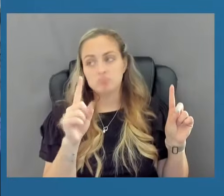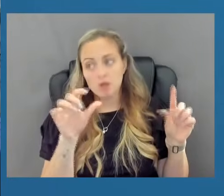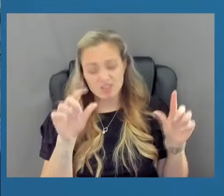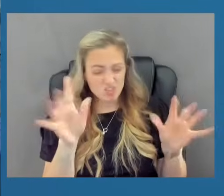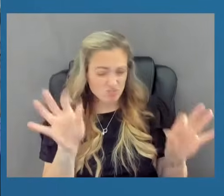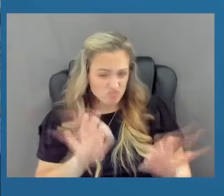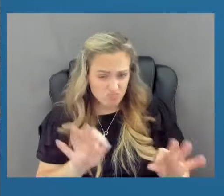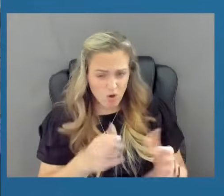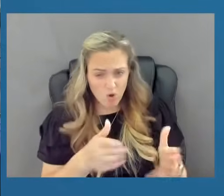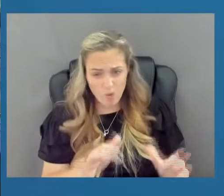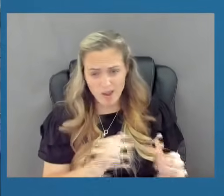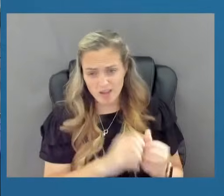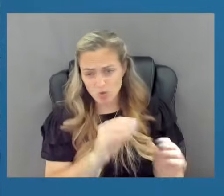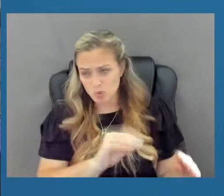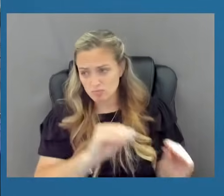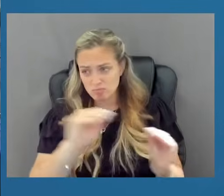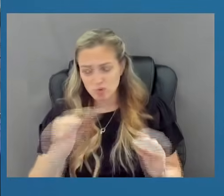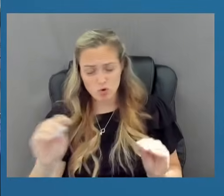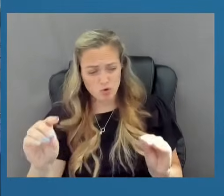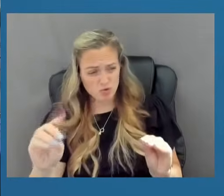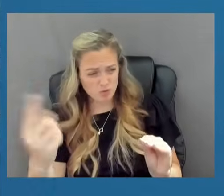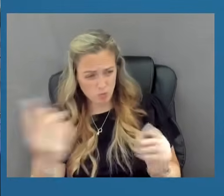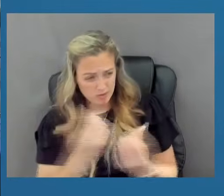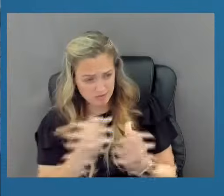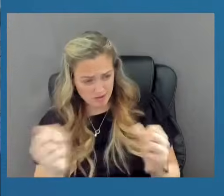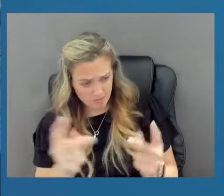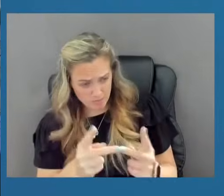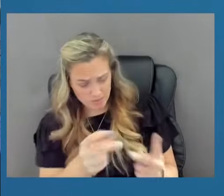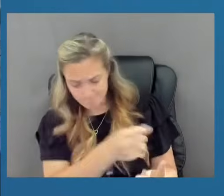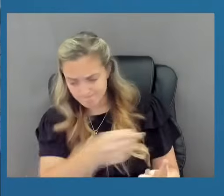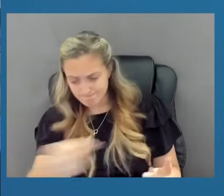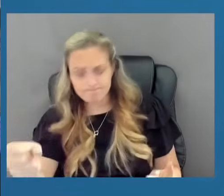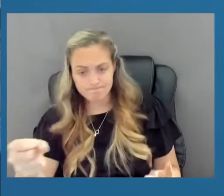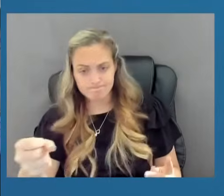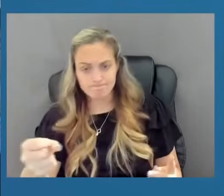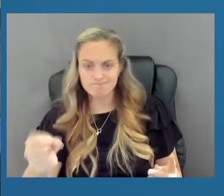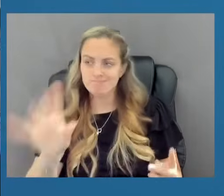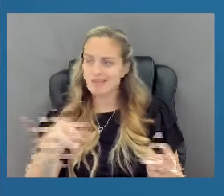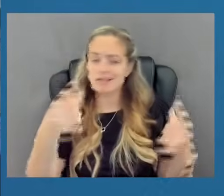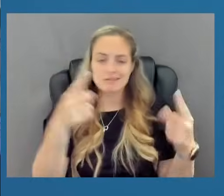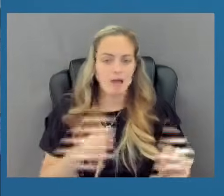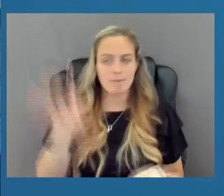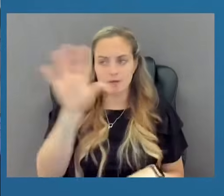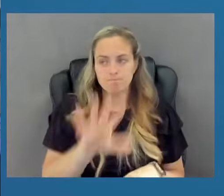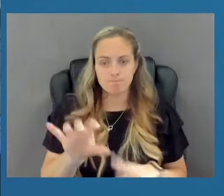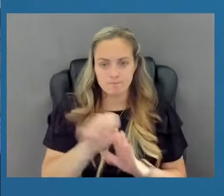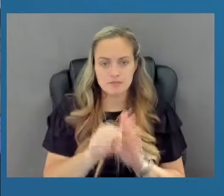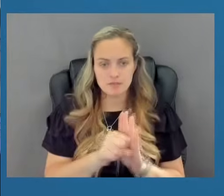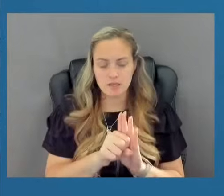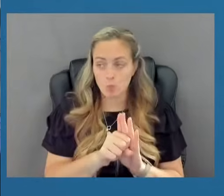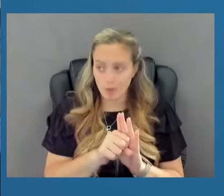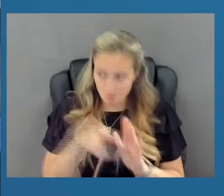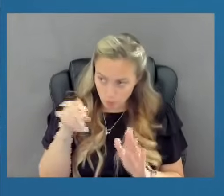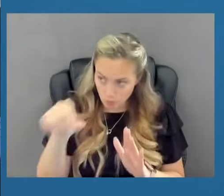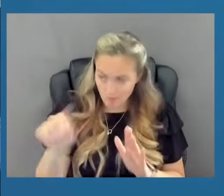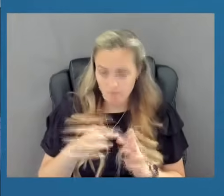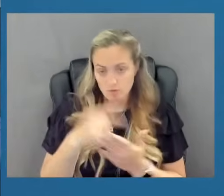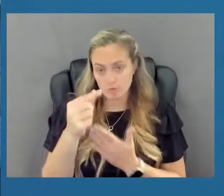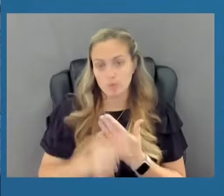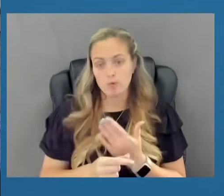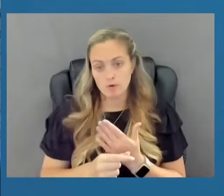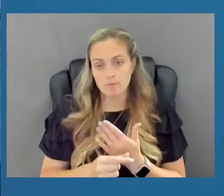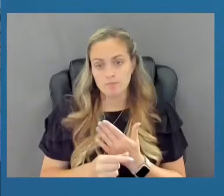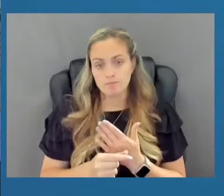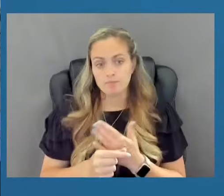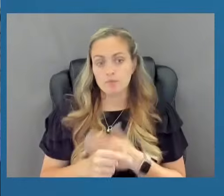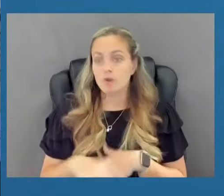few lives. But that is happening by incredible advocates and champions all over our state. We had to fund those programs. We cracked down on retail